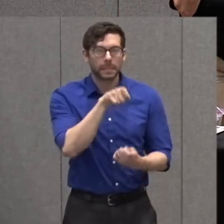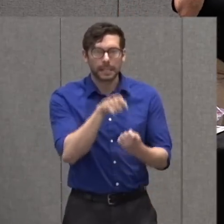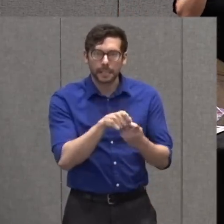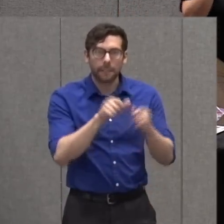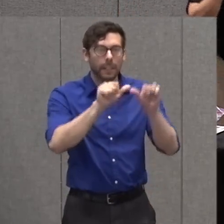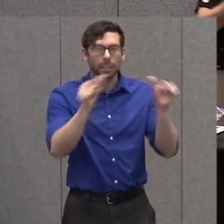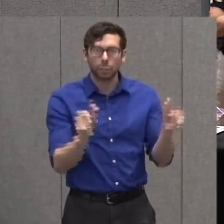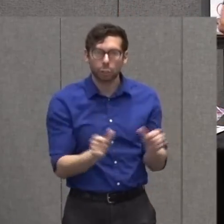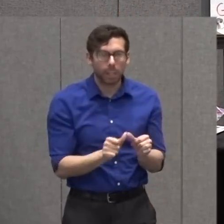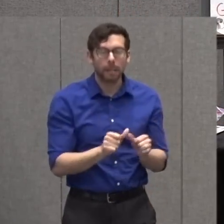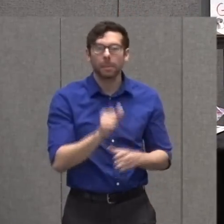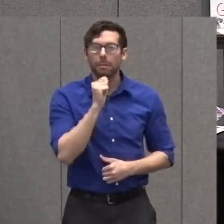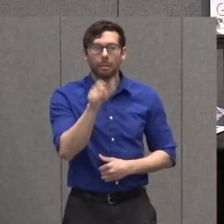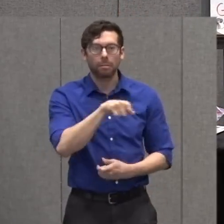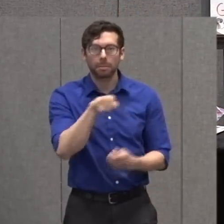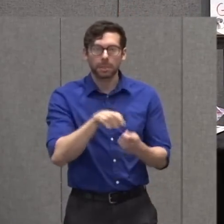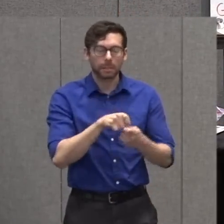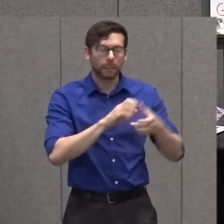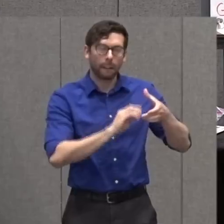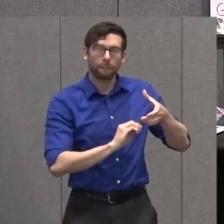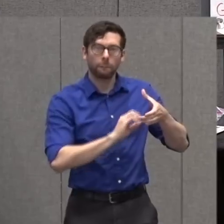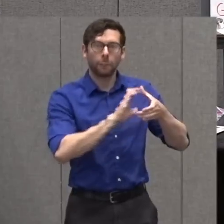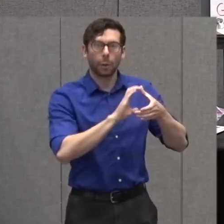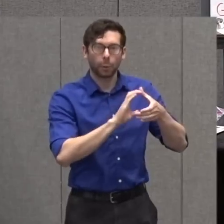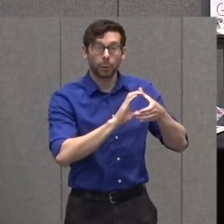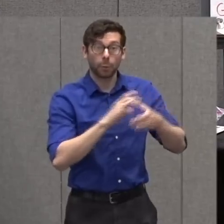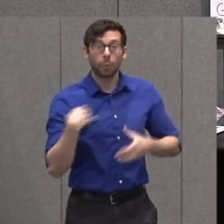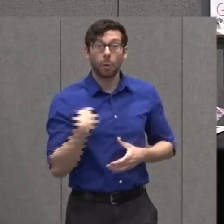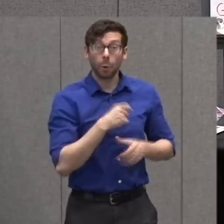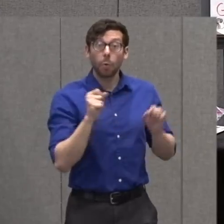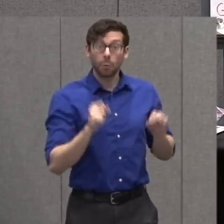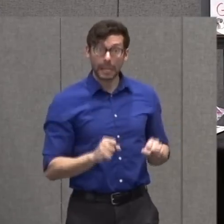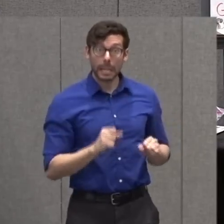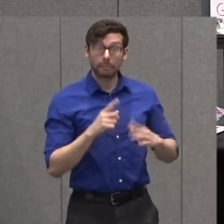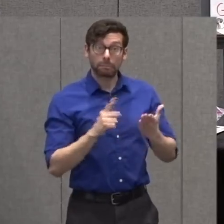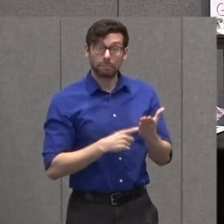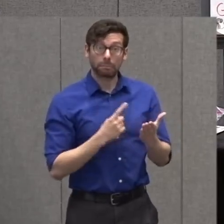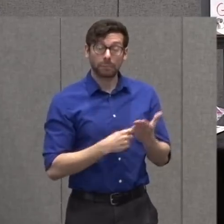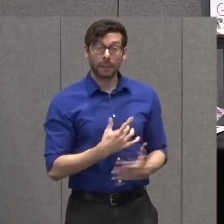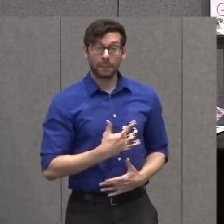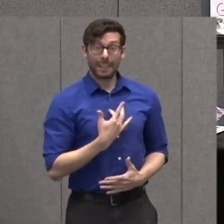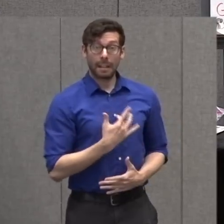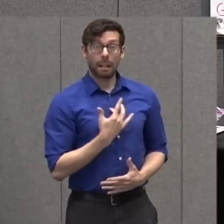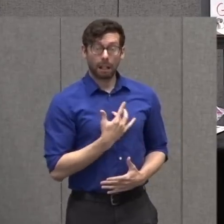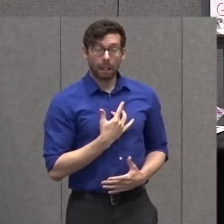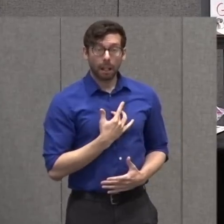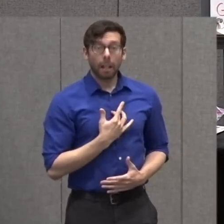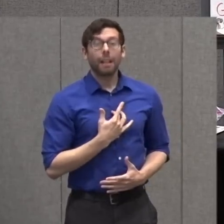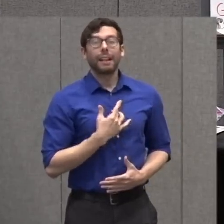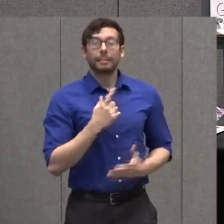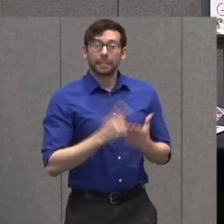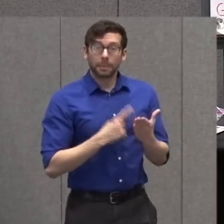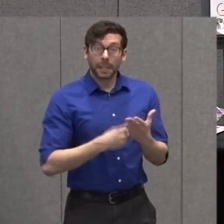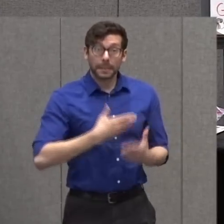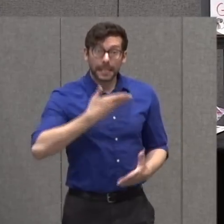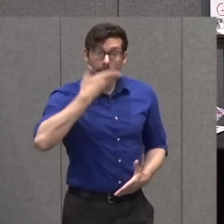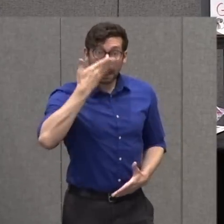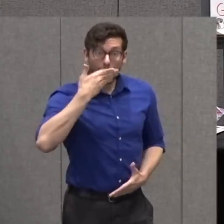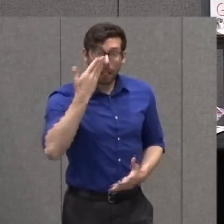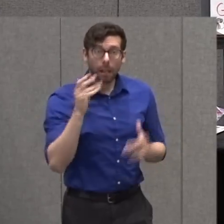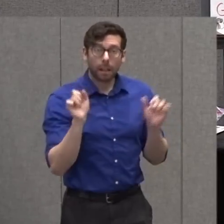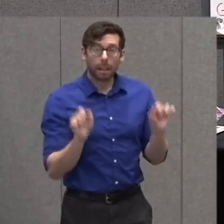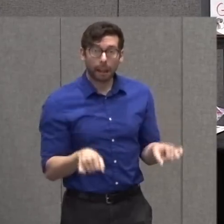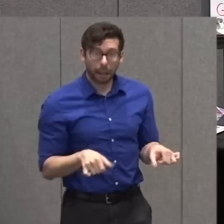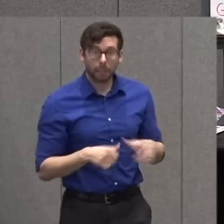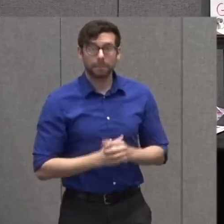that we can feel, and often it's things that we can smell. Smell. I can say that word. Smell. So